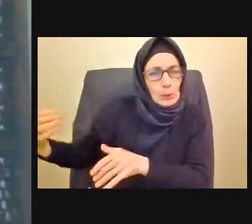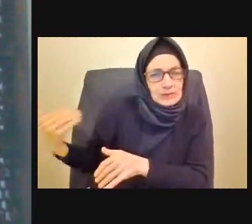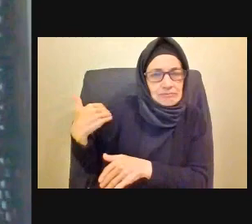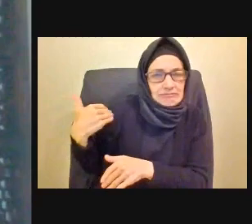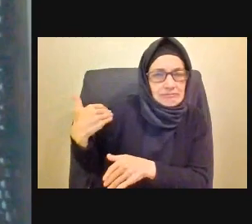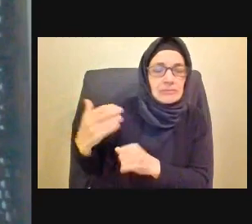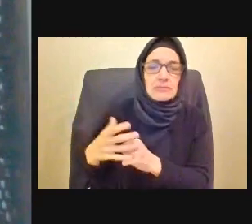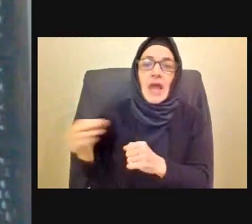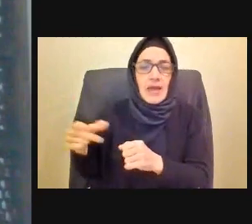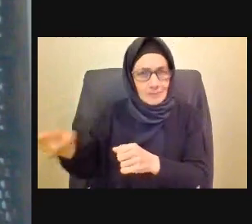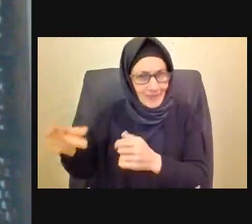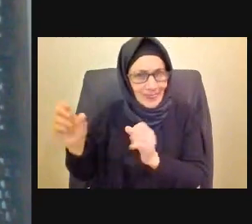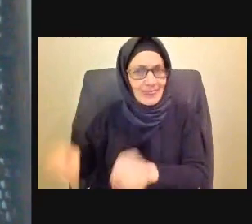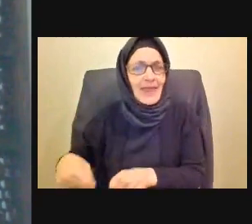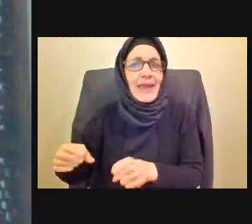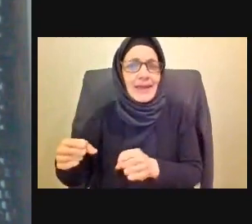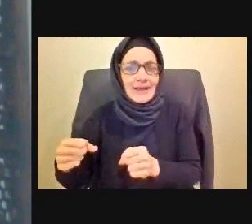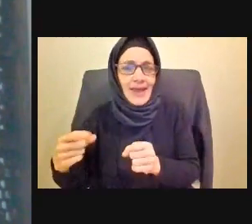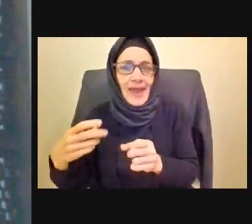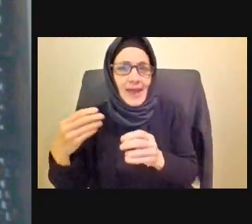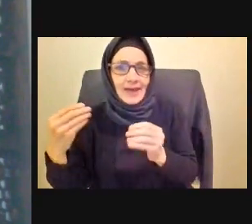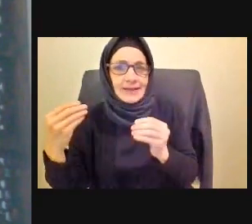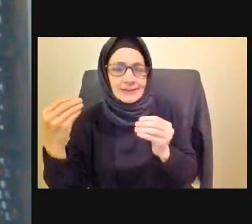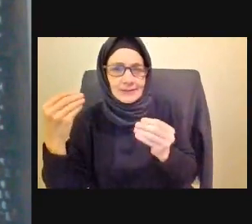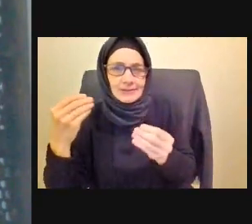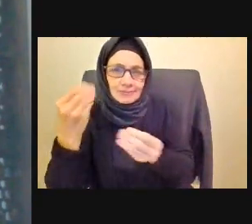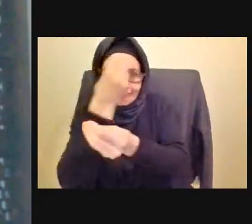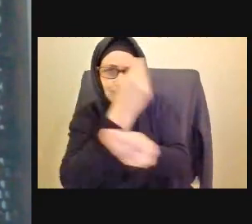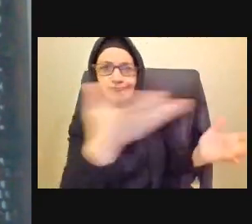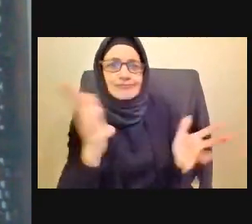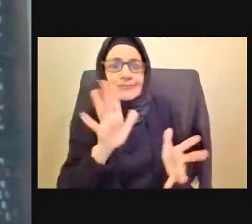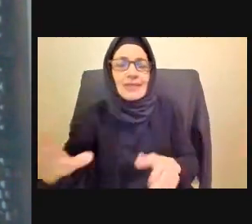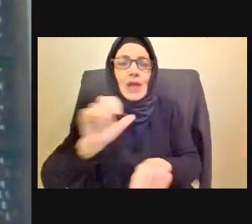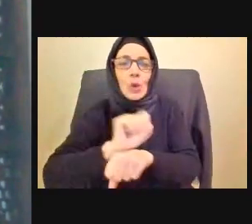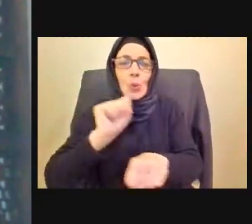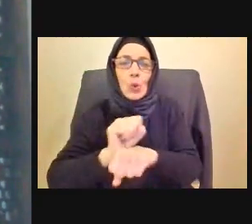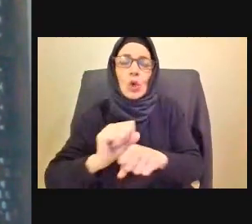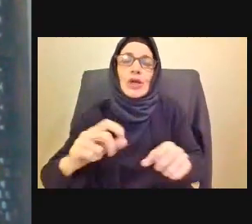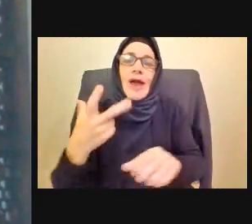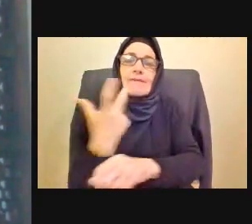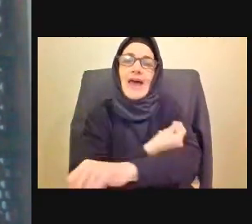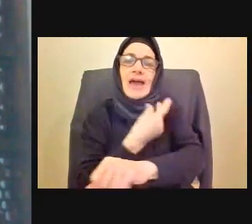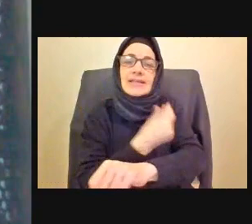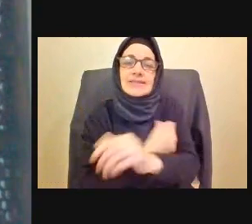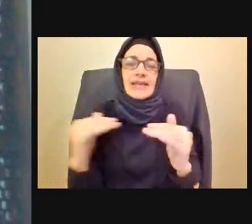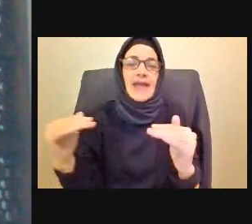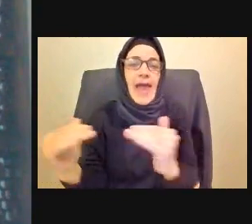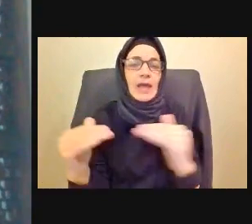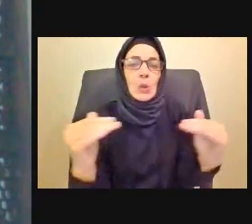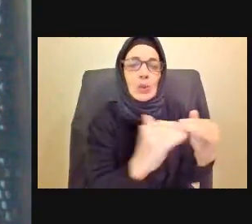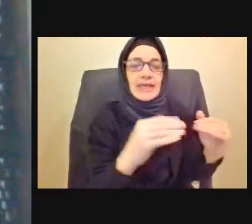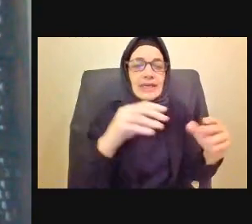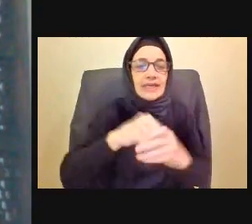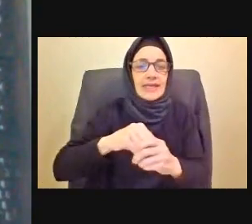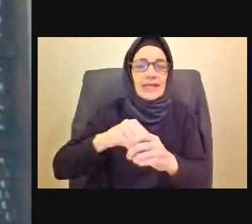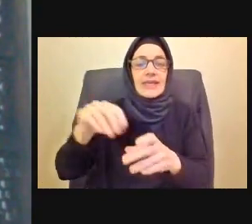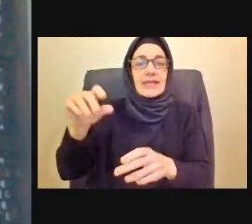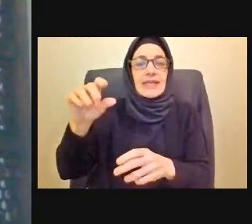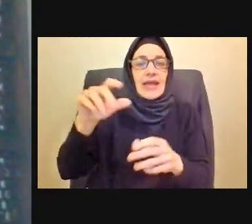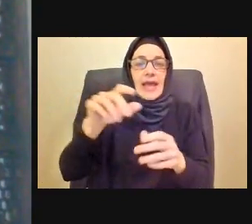that they can speak to their work on vaccine equity within the American community, but